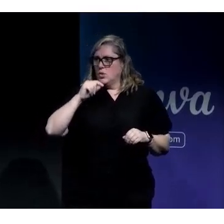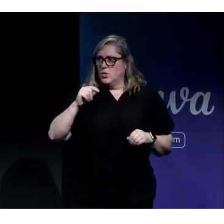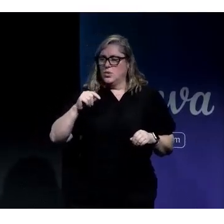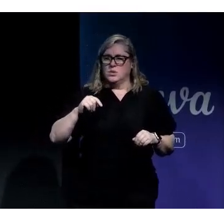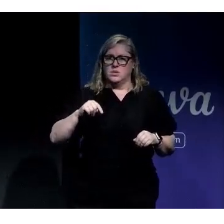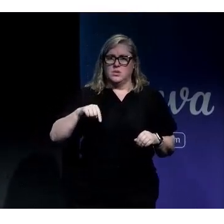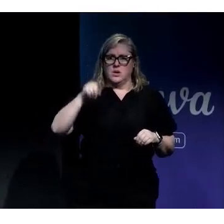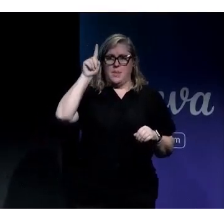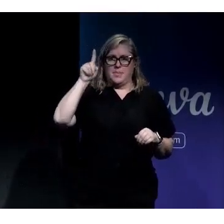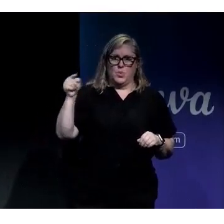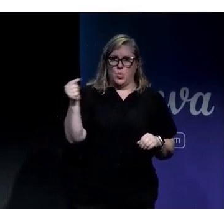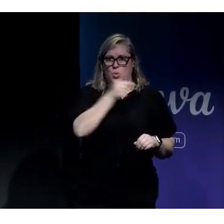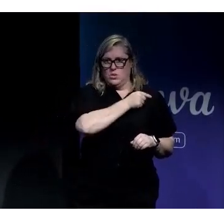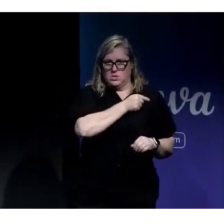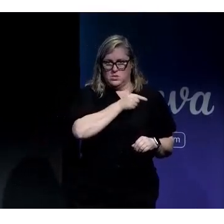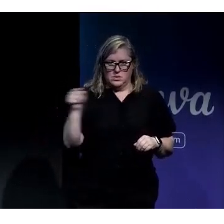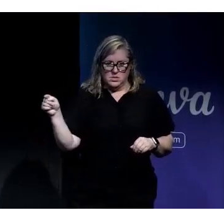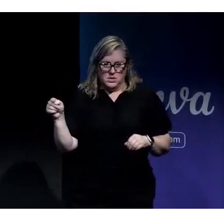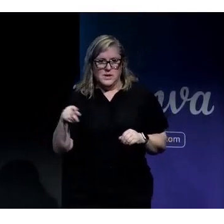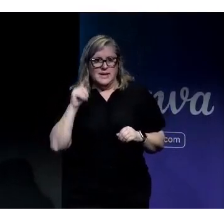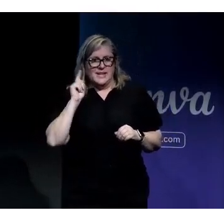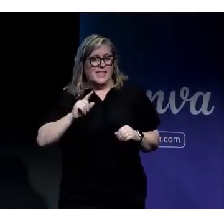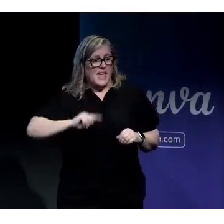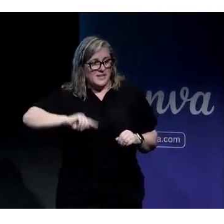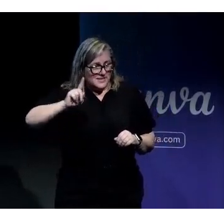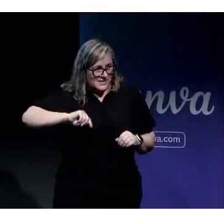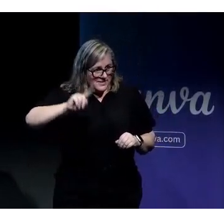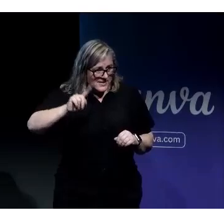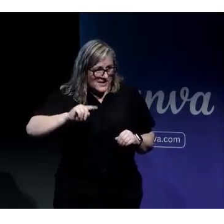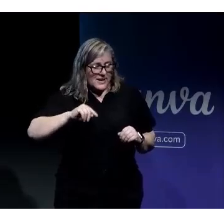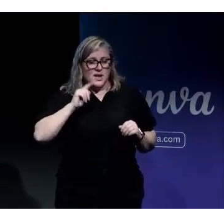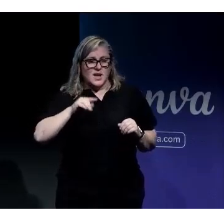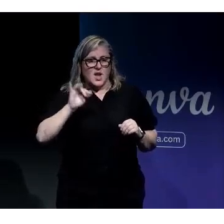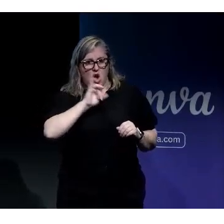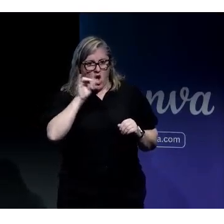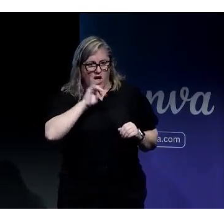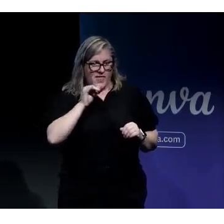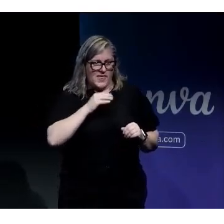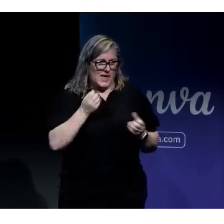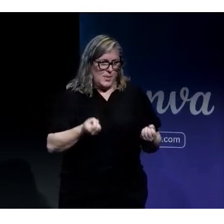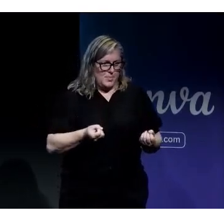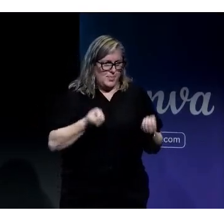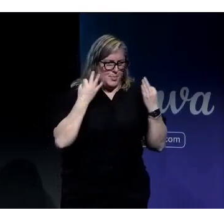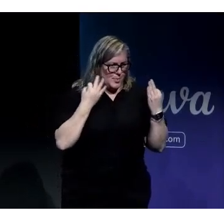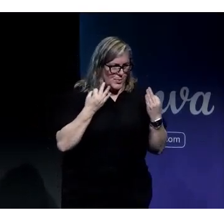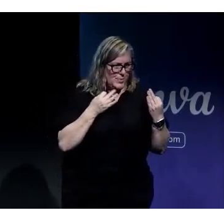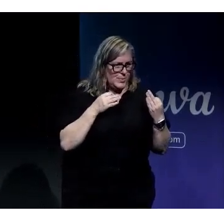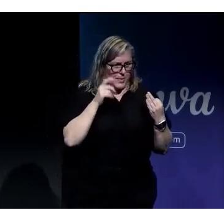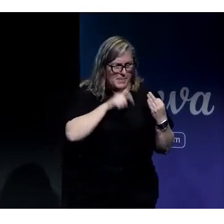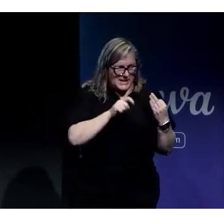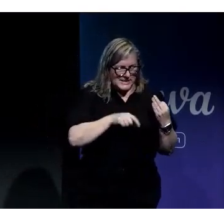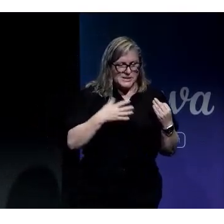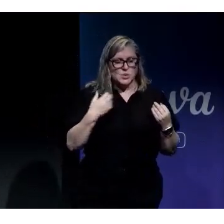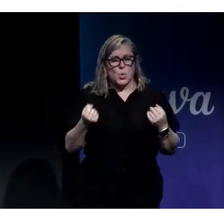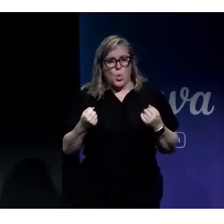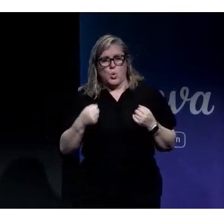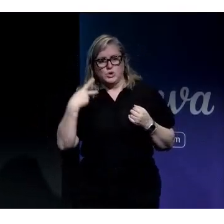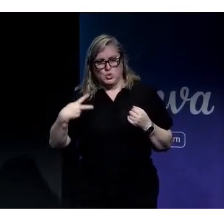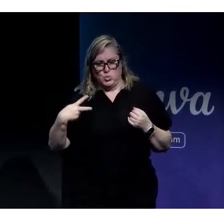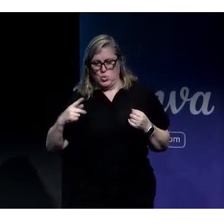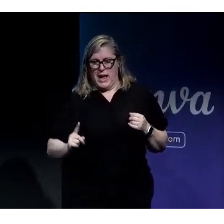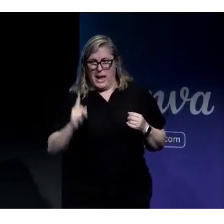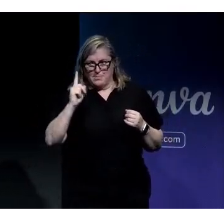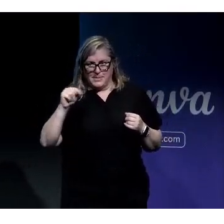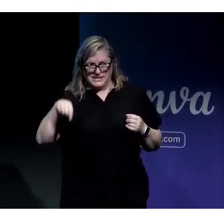vertical. And then that scroll bar has either no buttons because it's disabled, or two, which is our up and down.